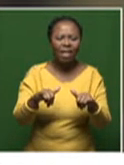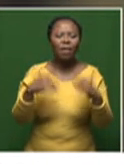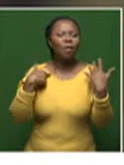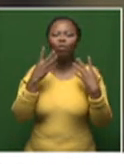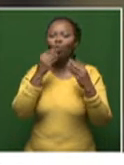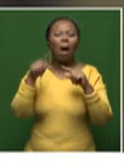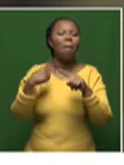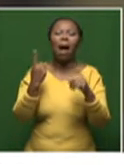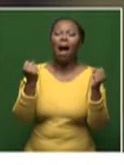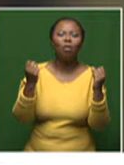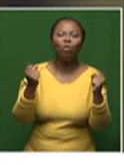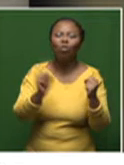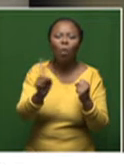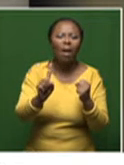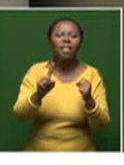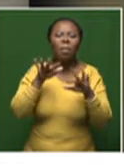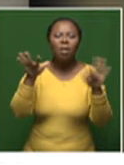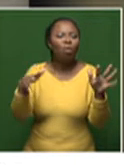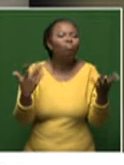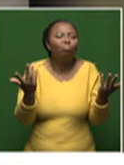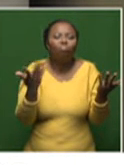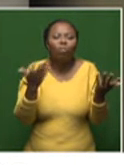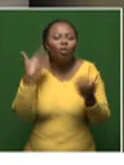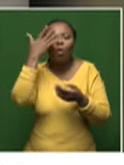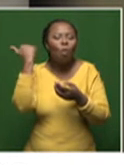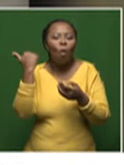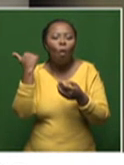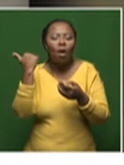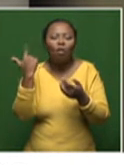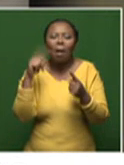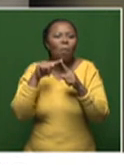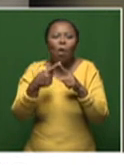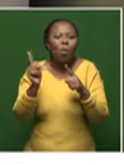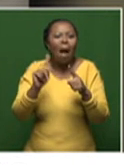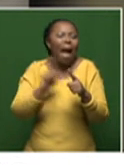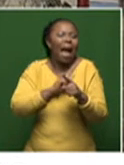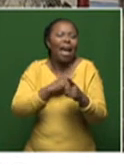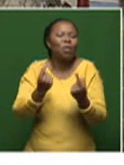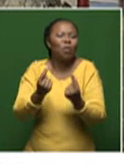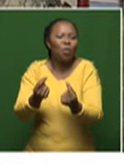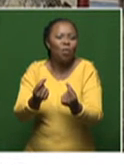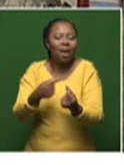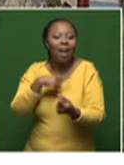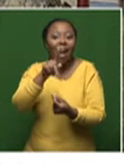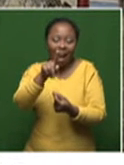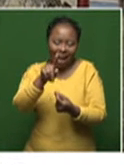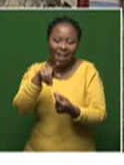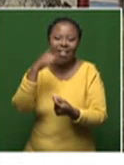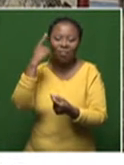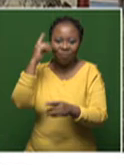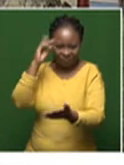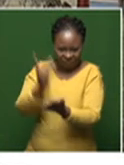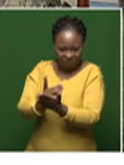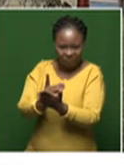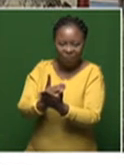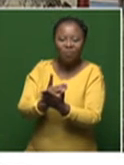talking about can't experience the work, then what is the point? And then I decided, well, the only thing